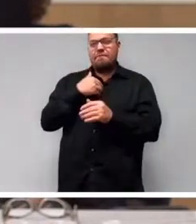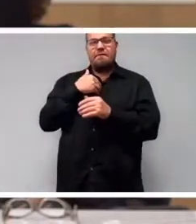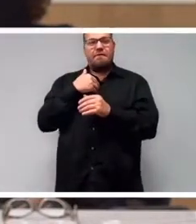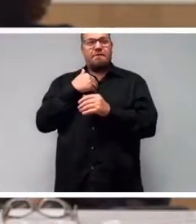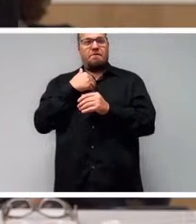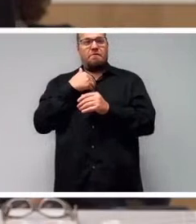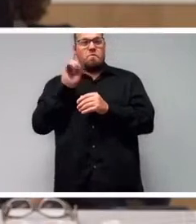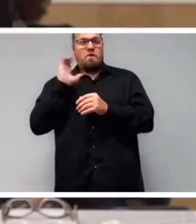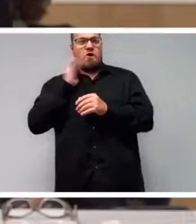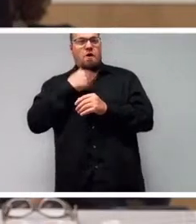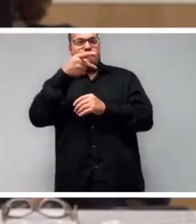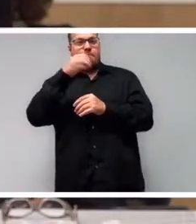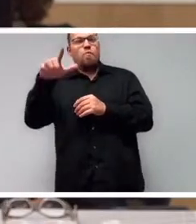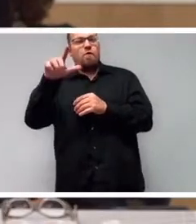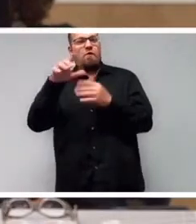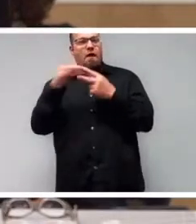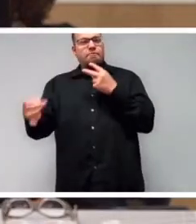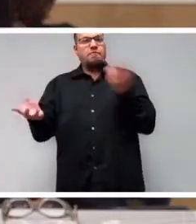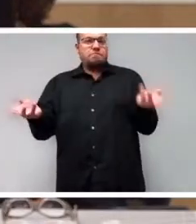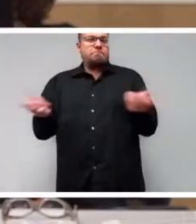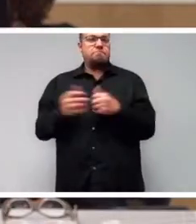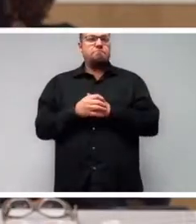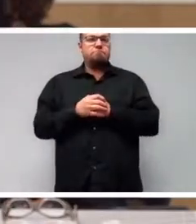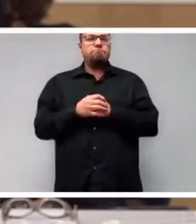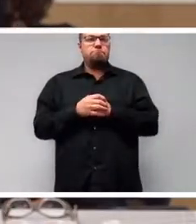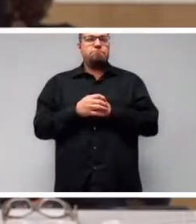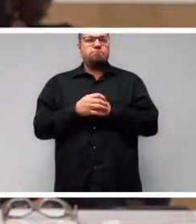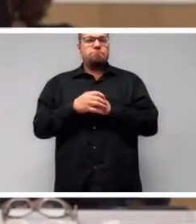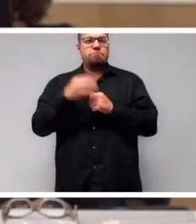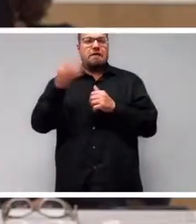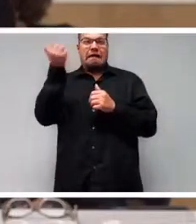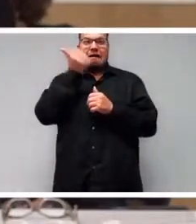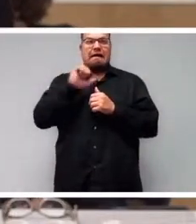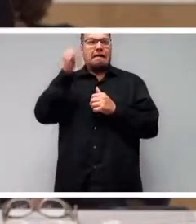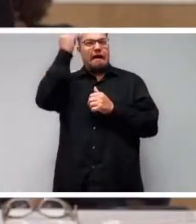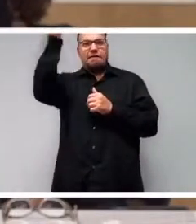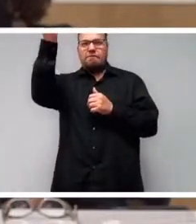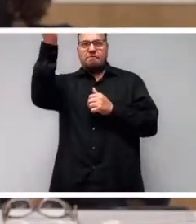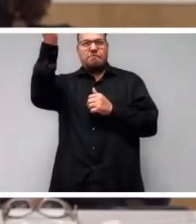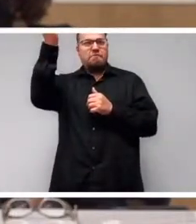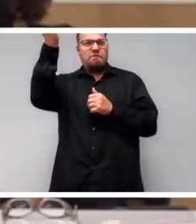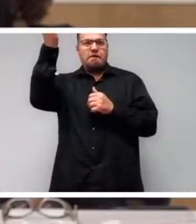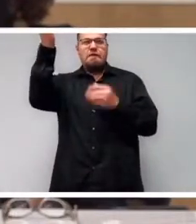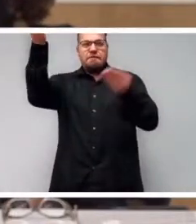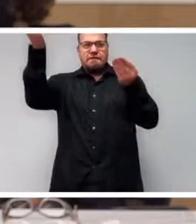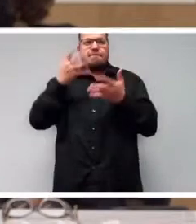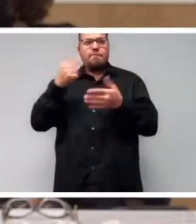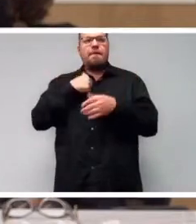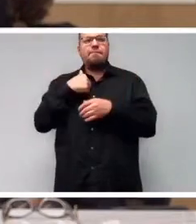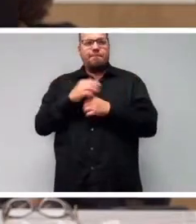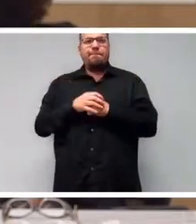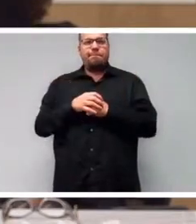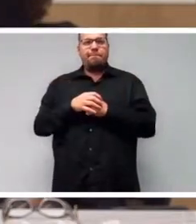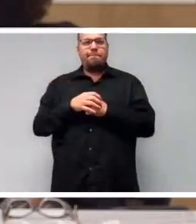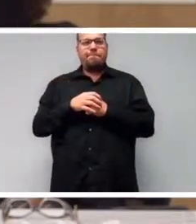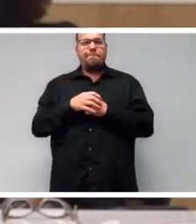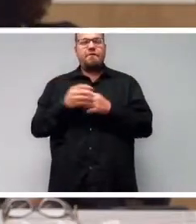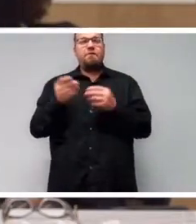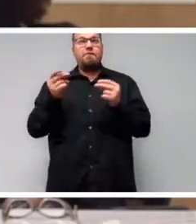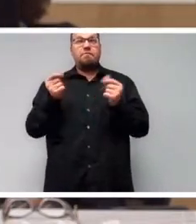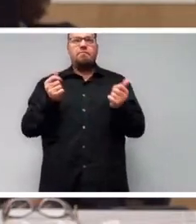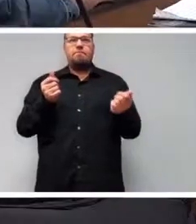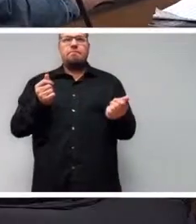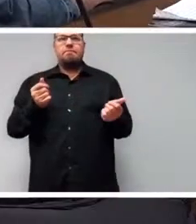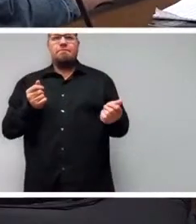pool options. Yeah. So any ideas, you just send them my way. Yeah. Can I ask a quick question? You have like 80